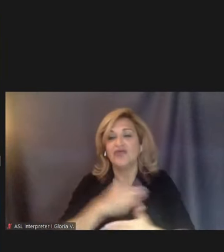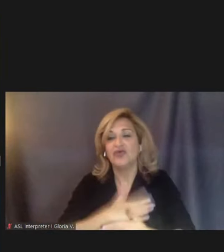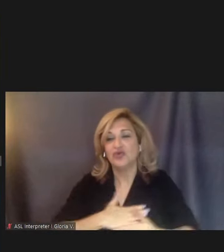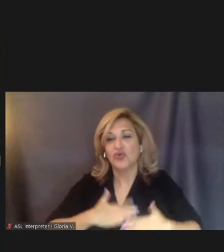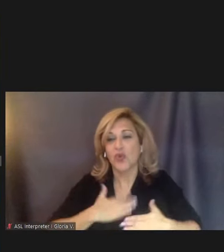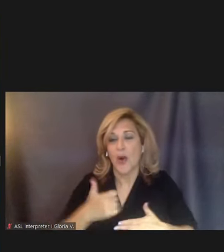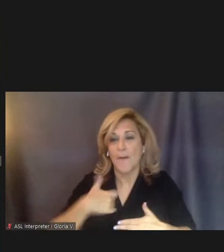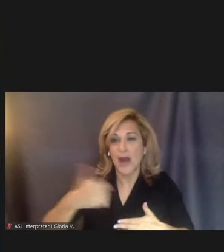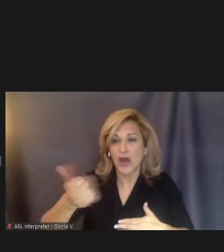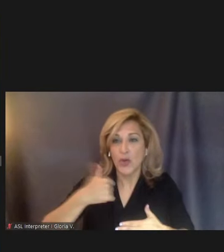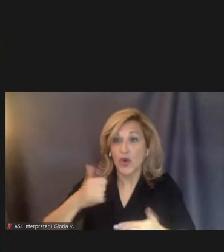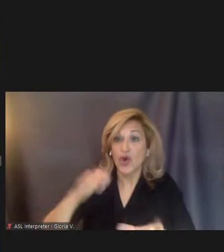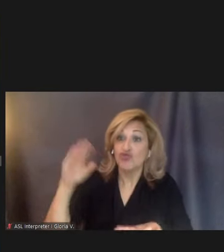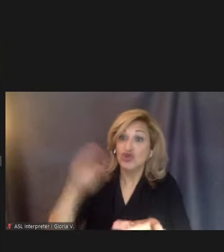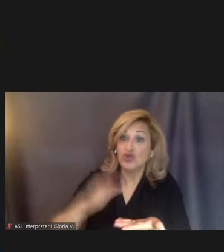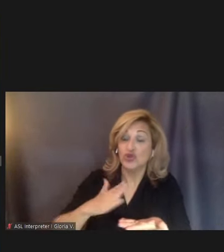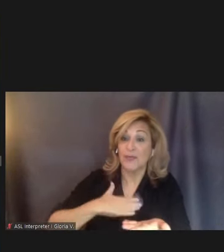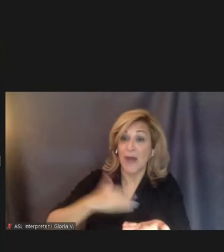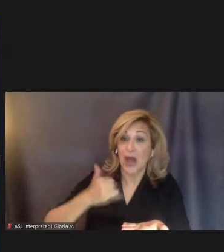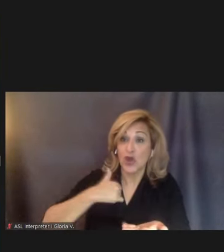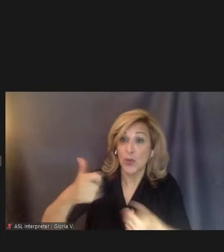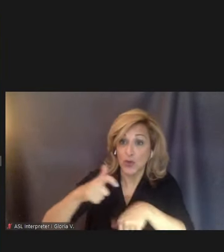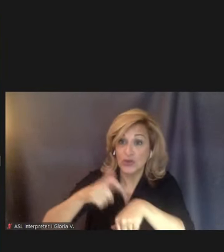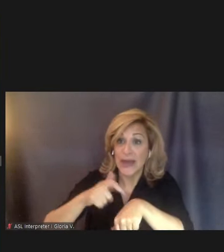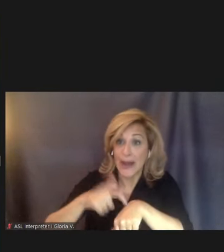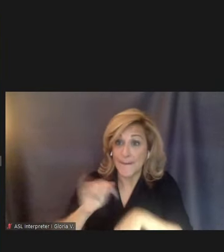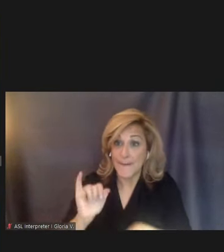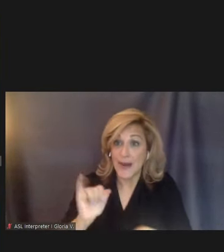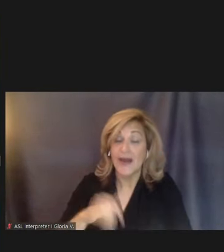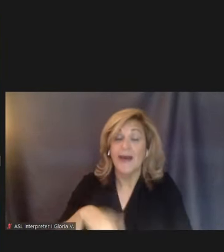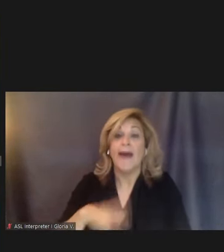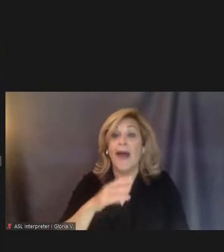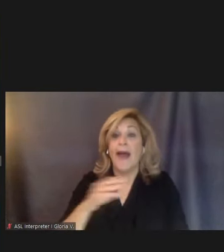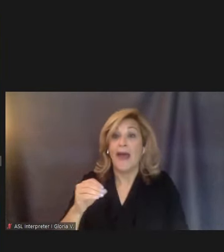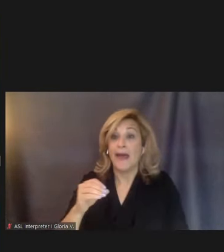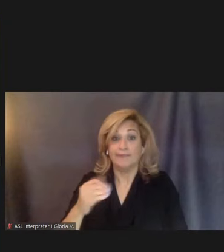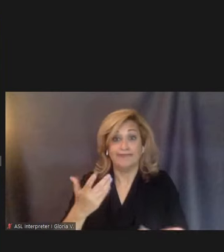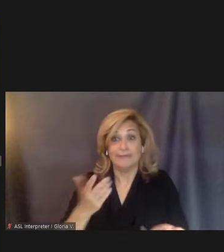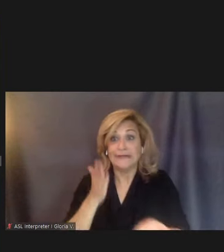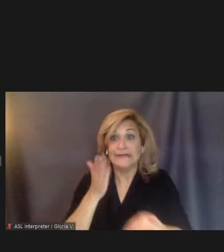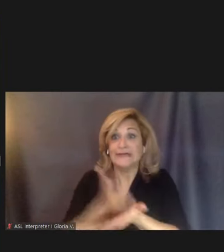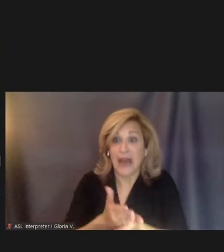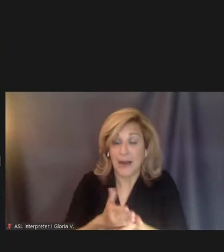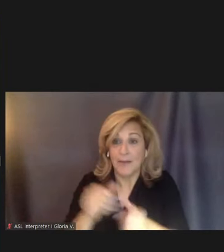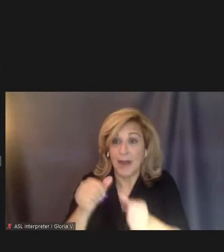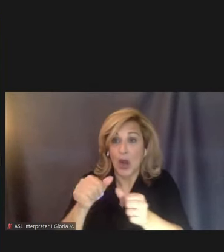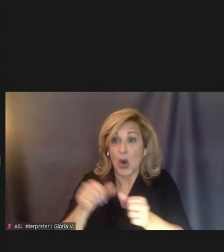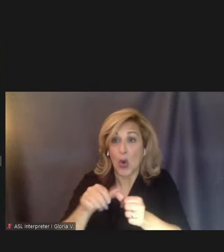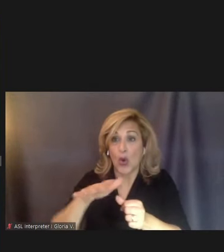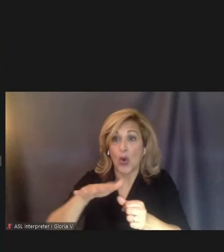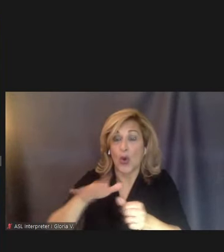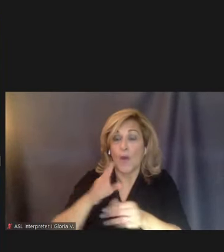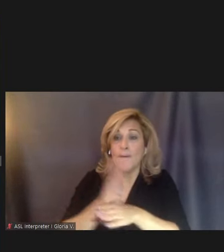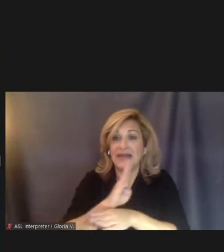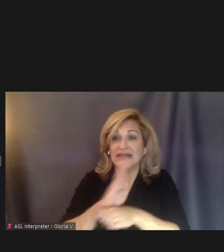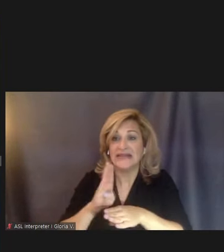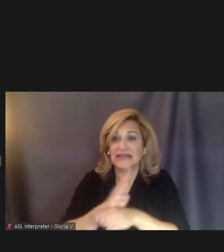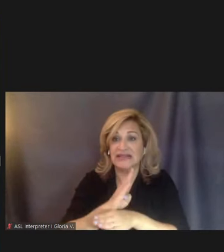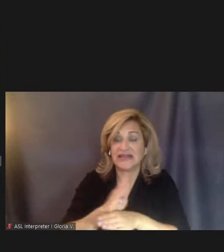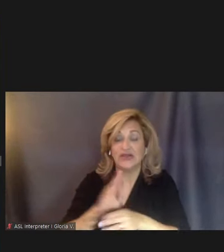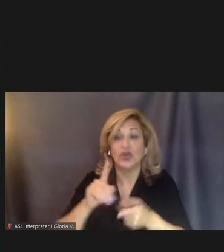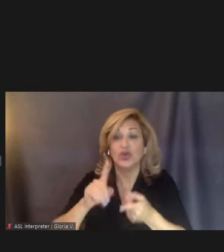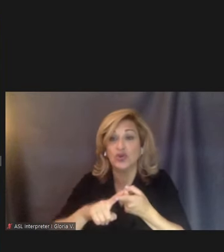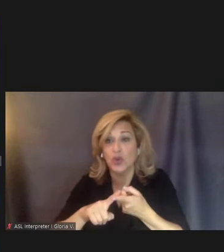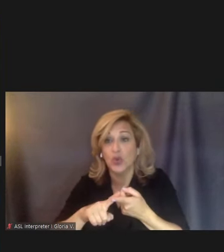my commute time, and stop at local businesses along my route to and